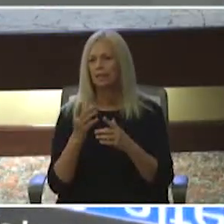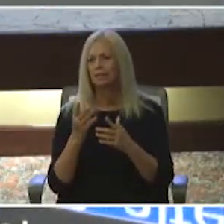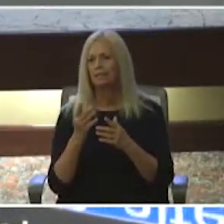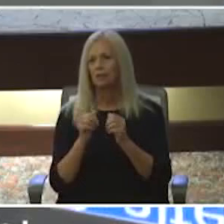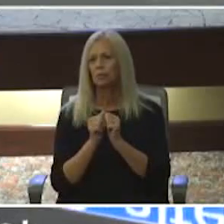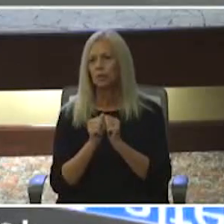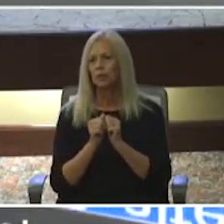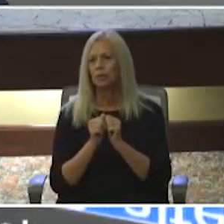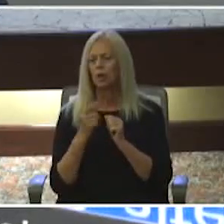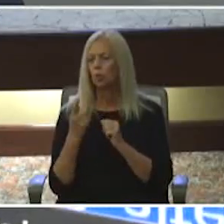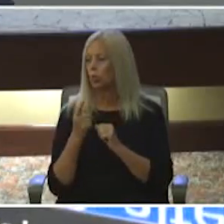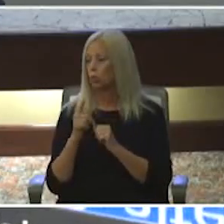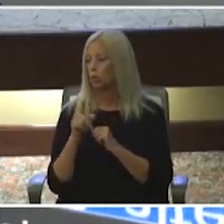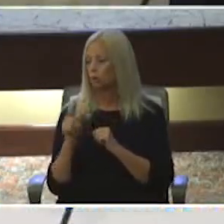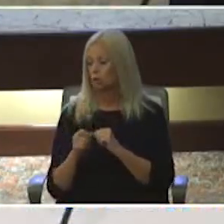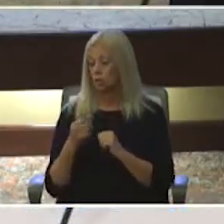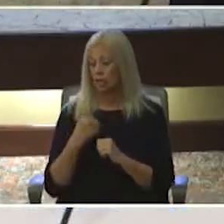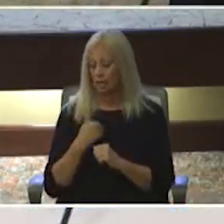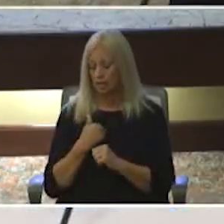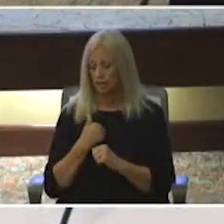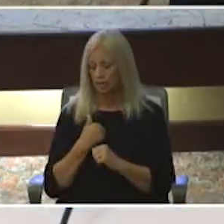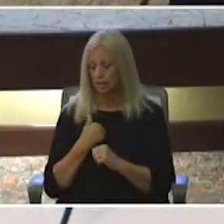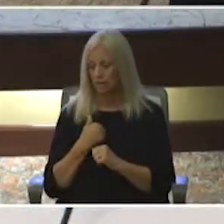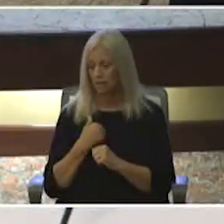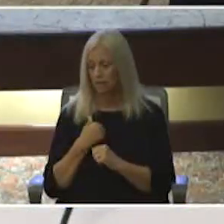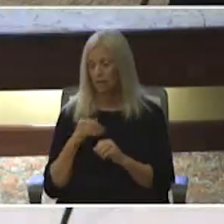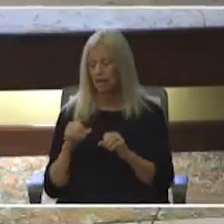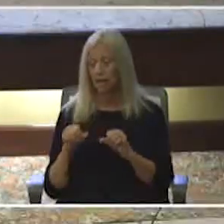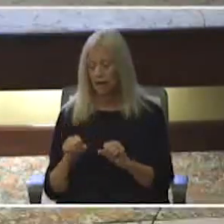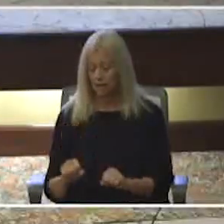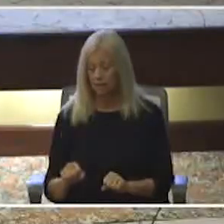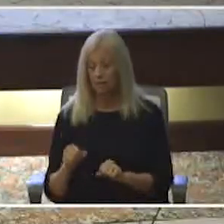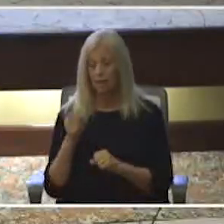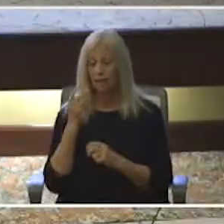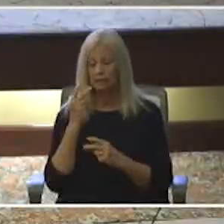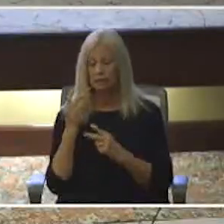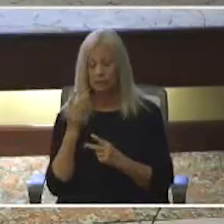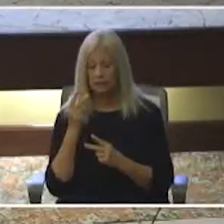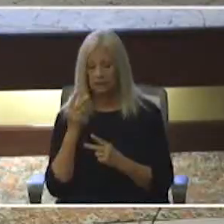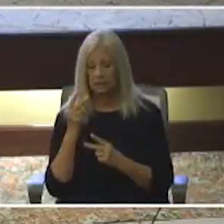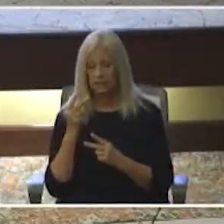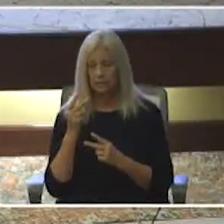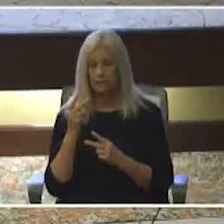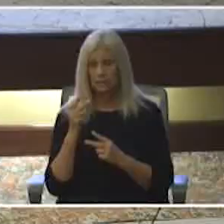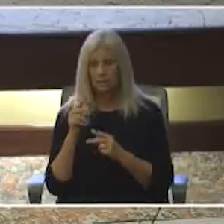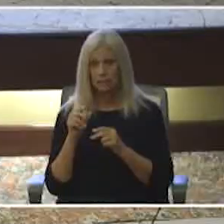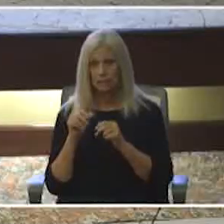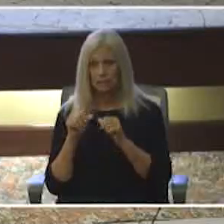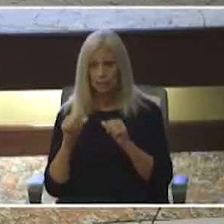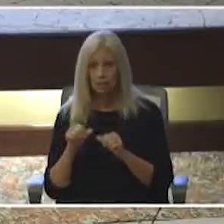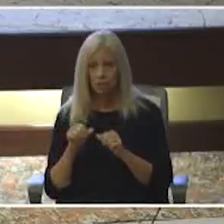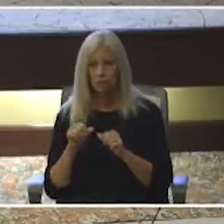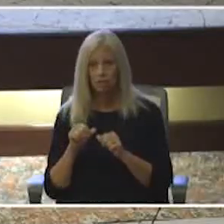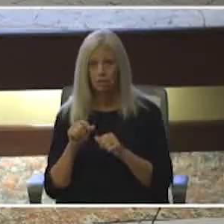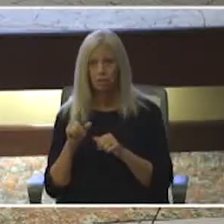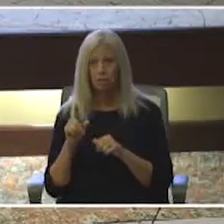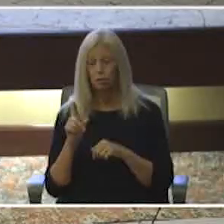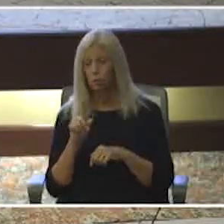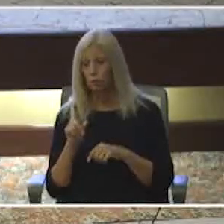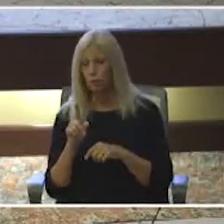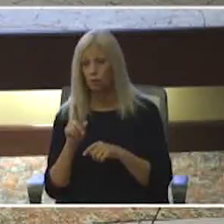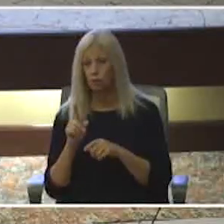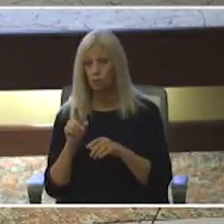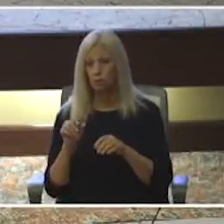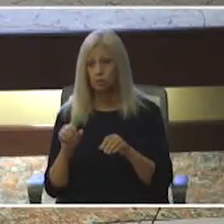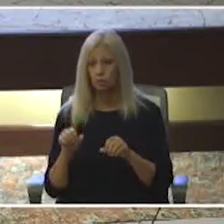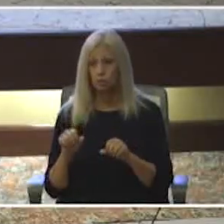The only question I had is, I can certainly see areas where, waiting to come back and do the overhang could get to